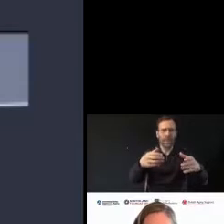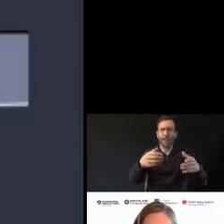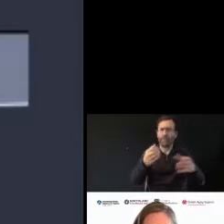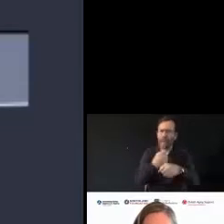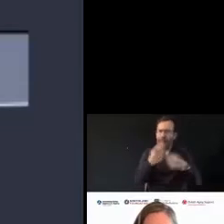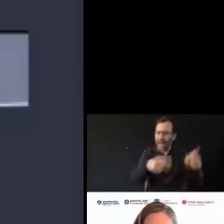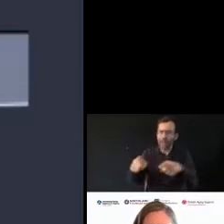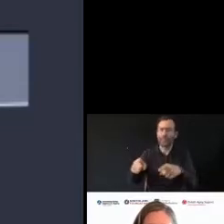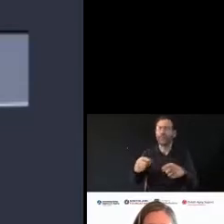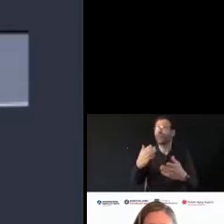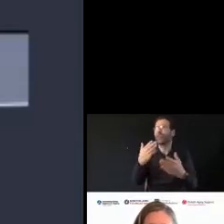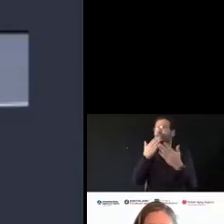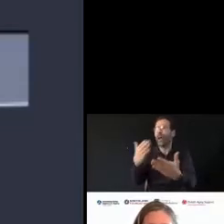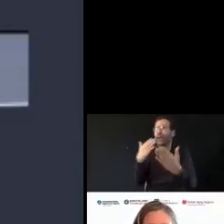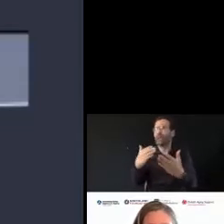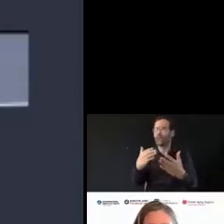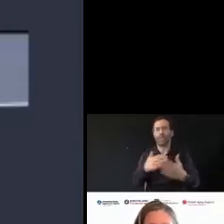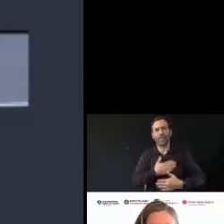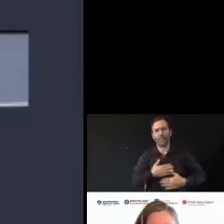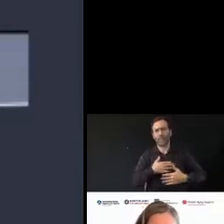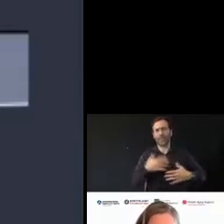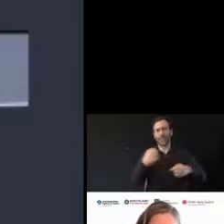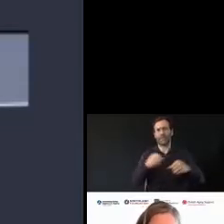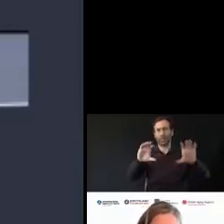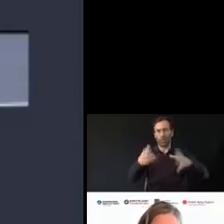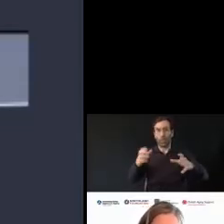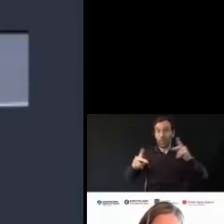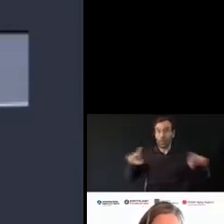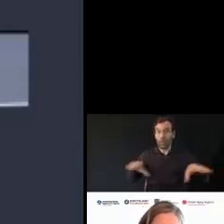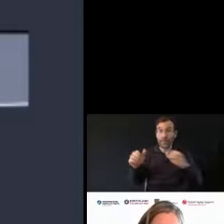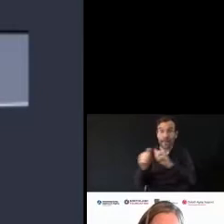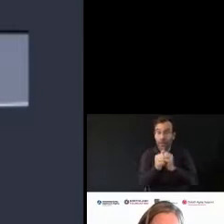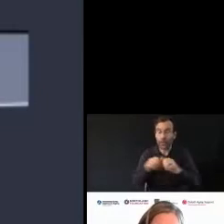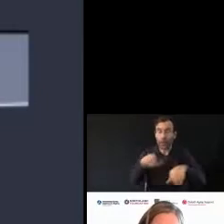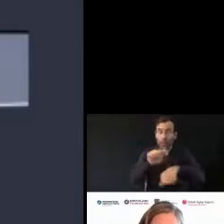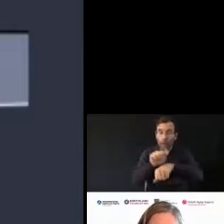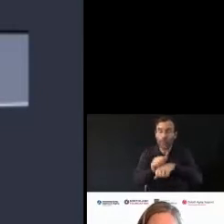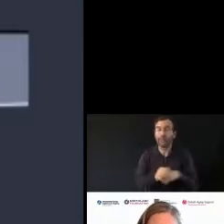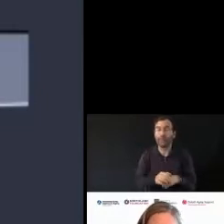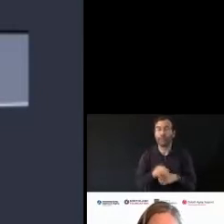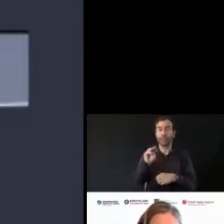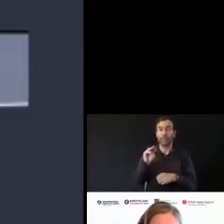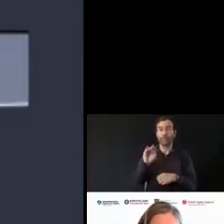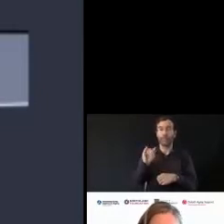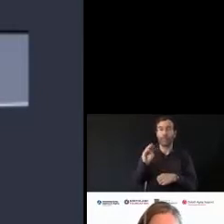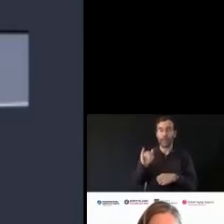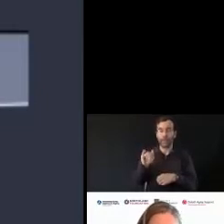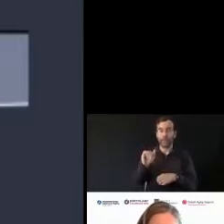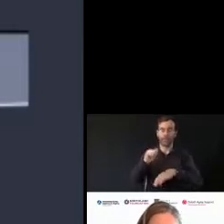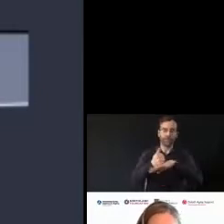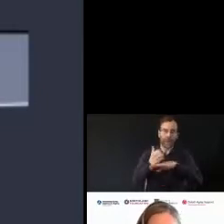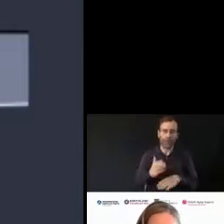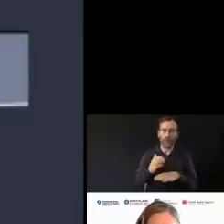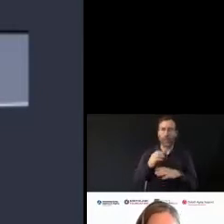been such a pleasure to get this group of people together doing this work. So Mimi is the founder and president of Duluth Aging